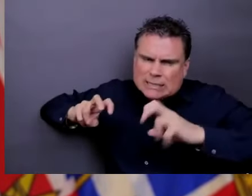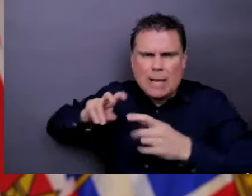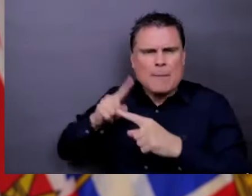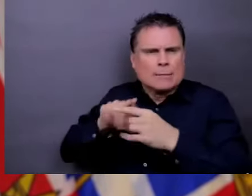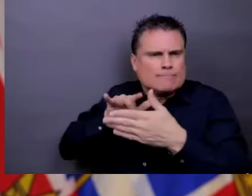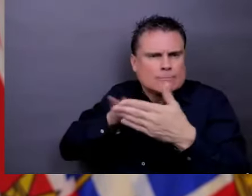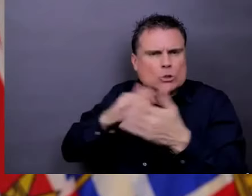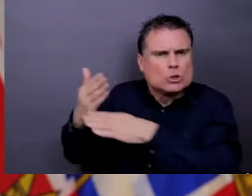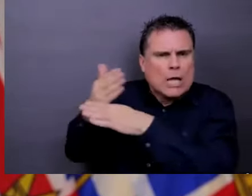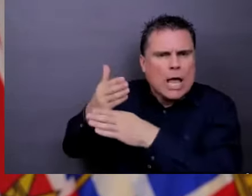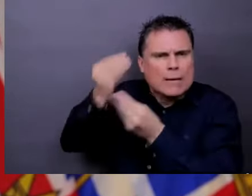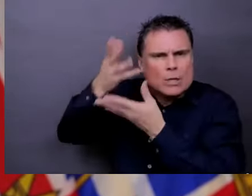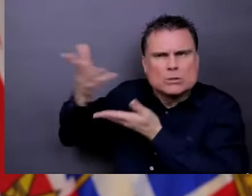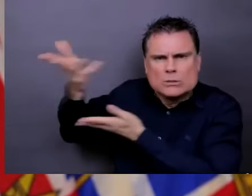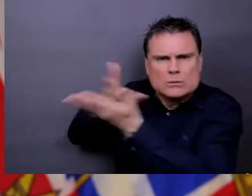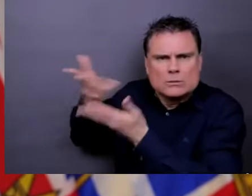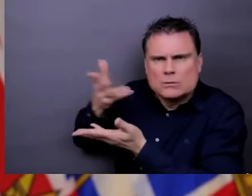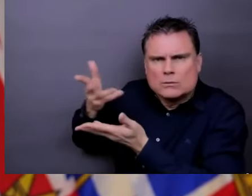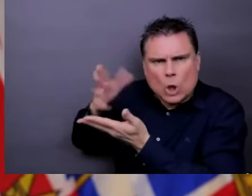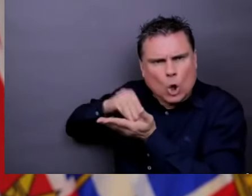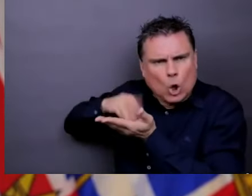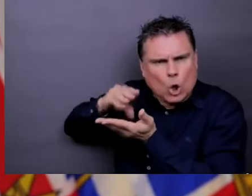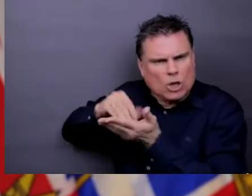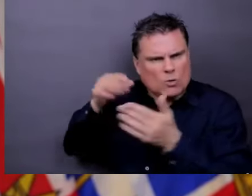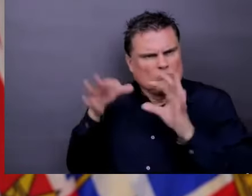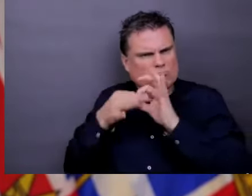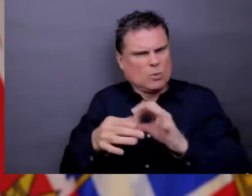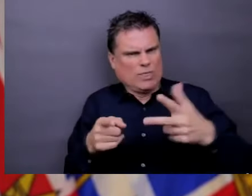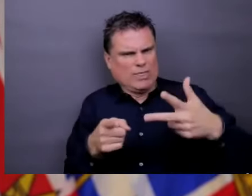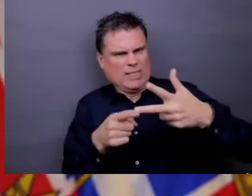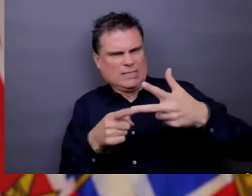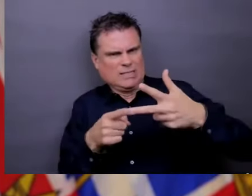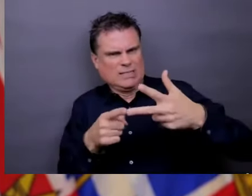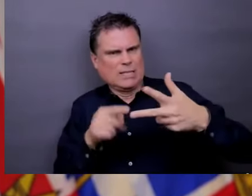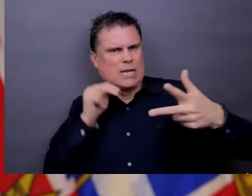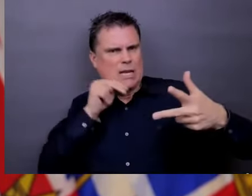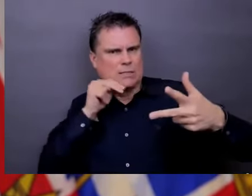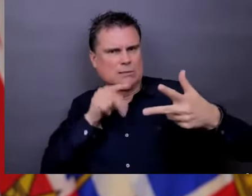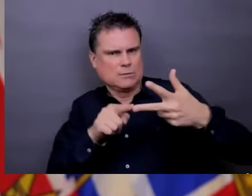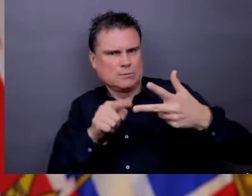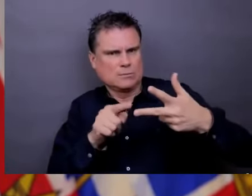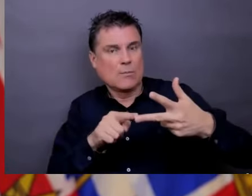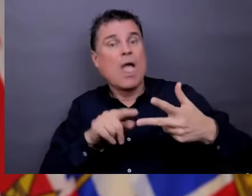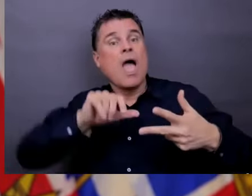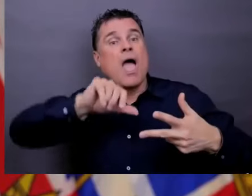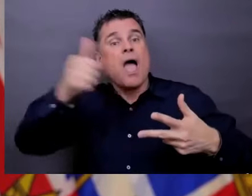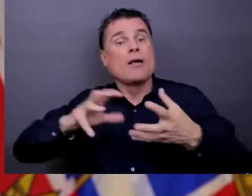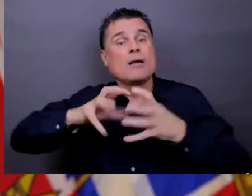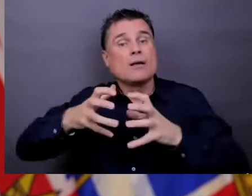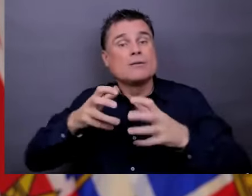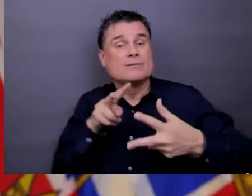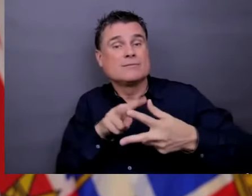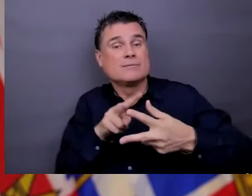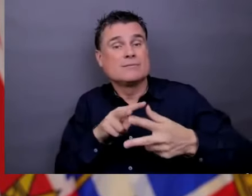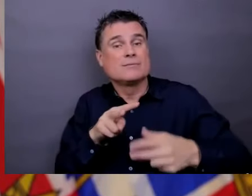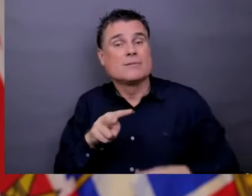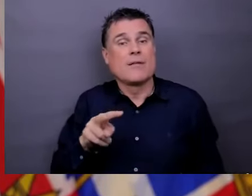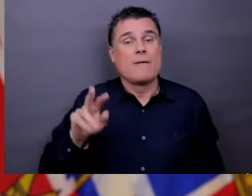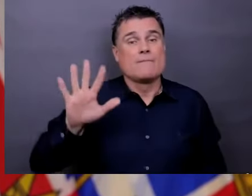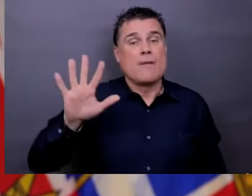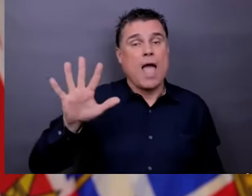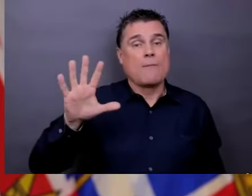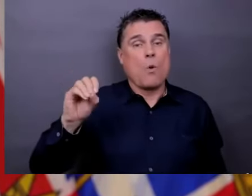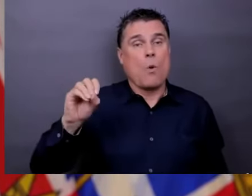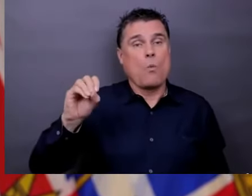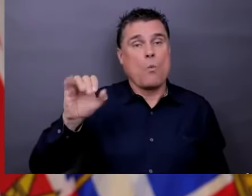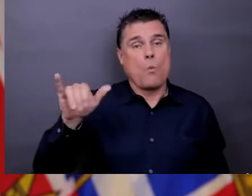501Y. So this one that we picked up 535 is